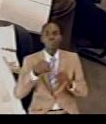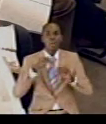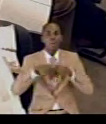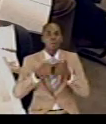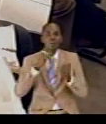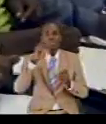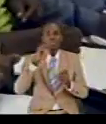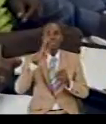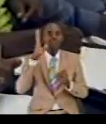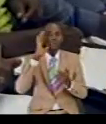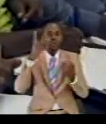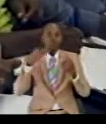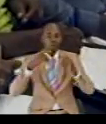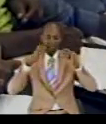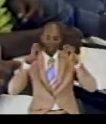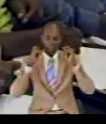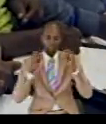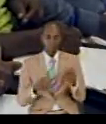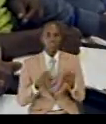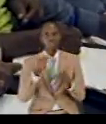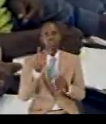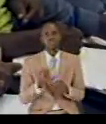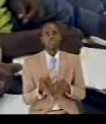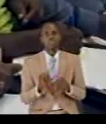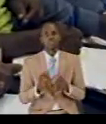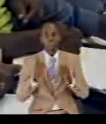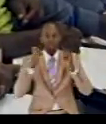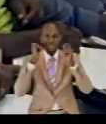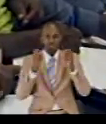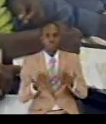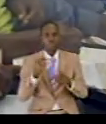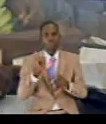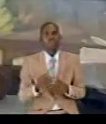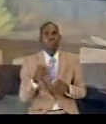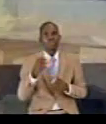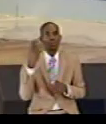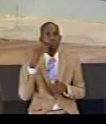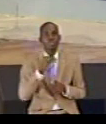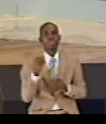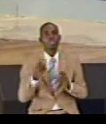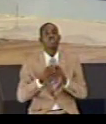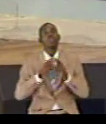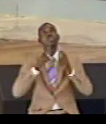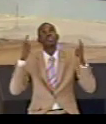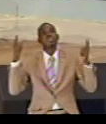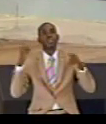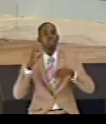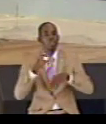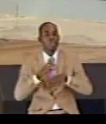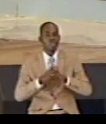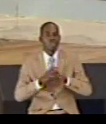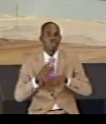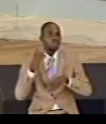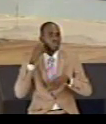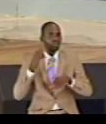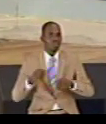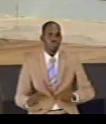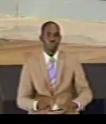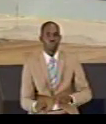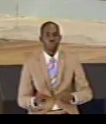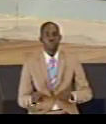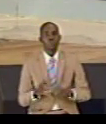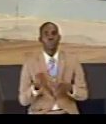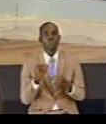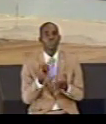come. And suddenly there was a great earthquake. Amen. So that the foundations of